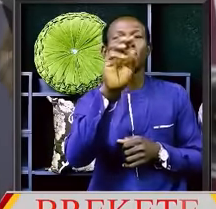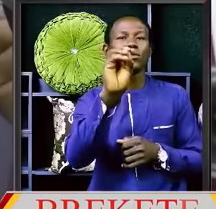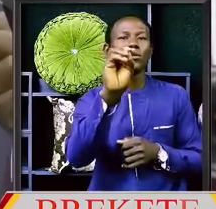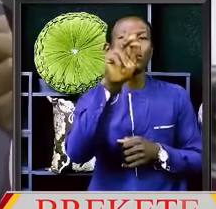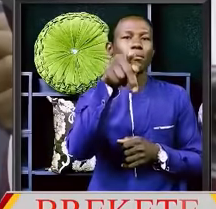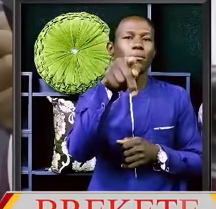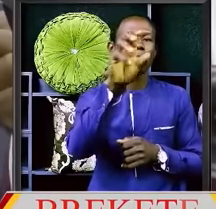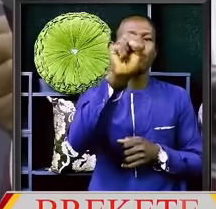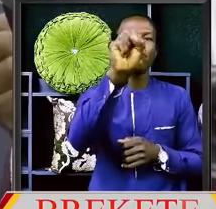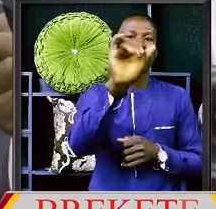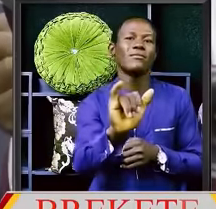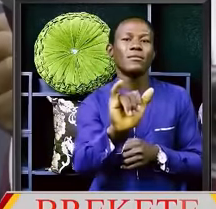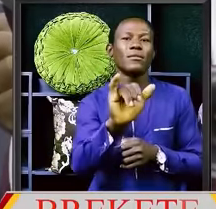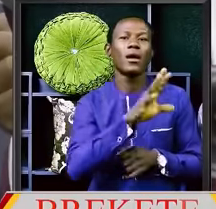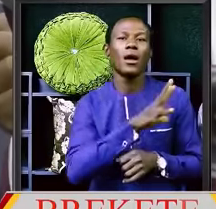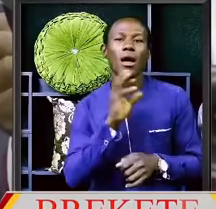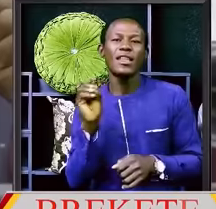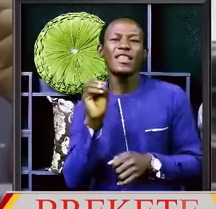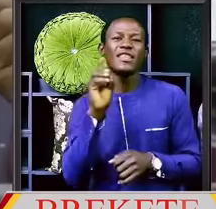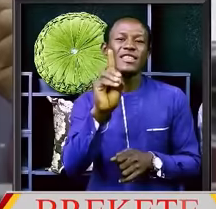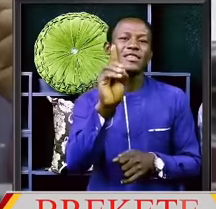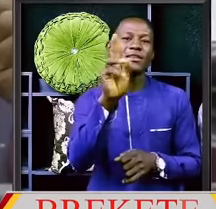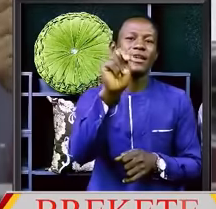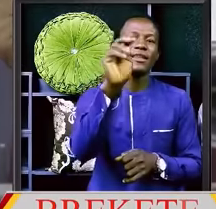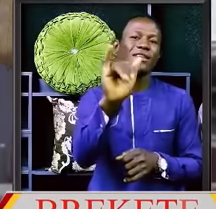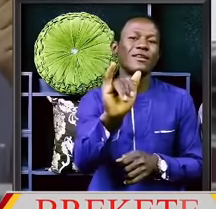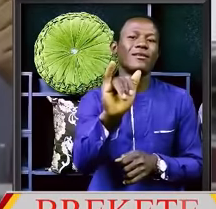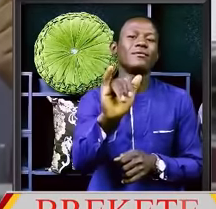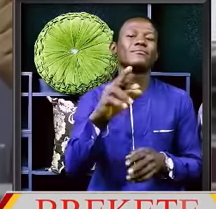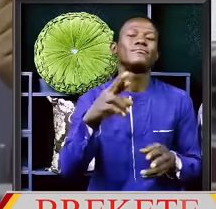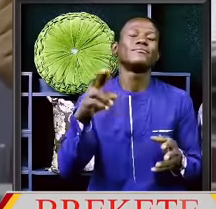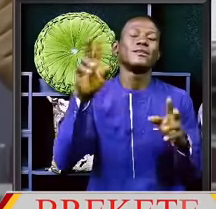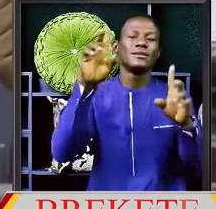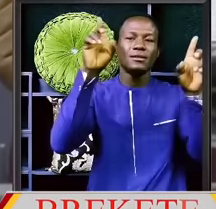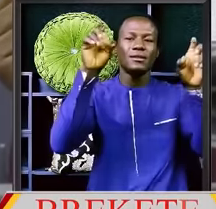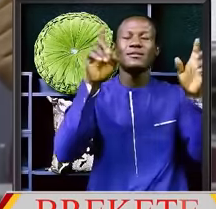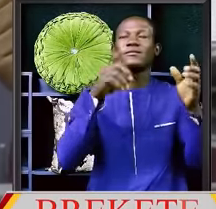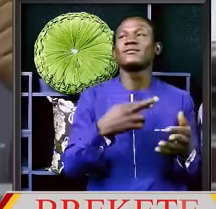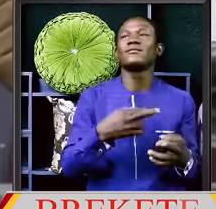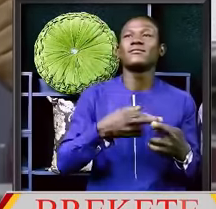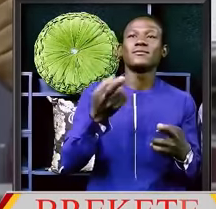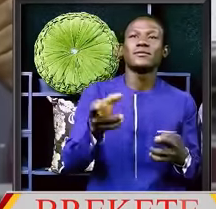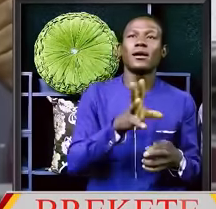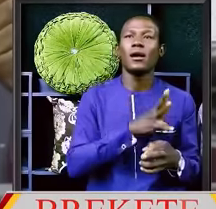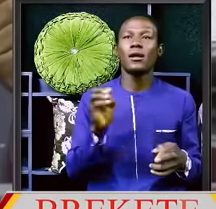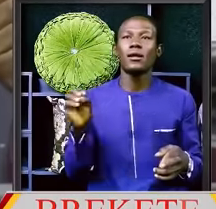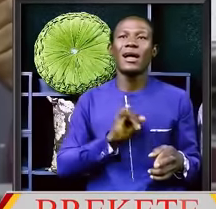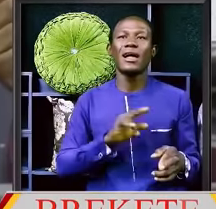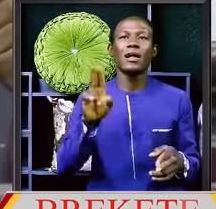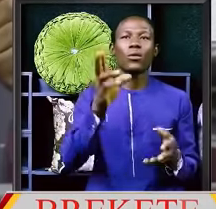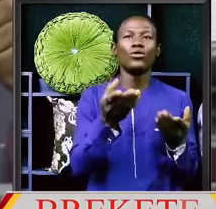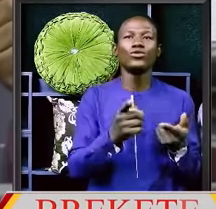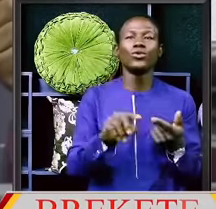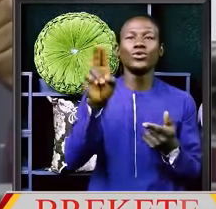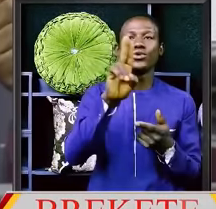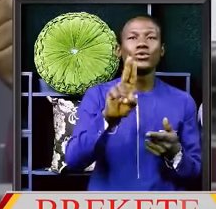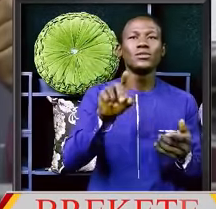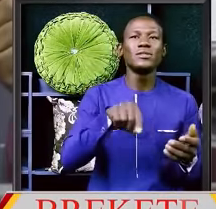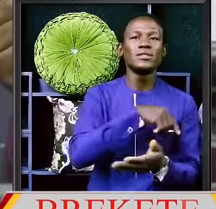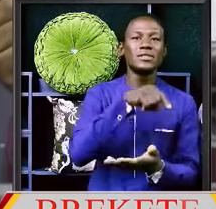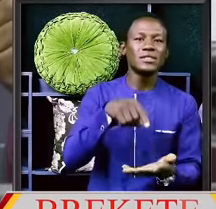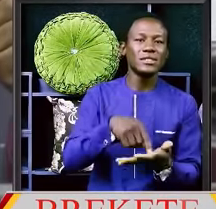want. Now that autopsy result and the DNA test result. And more than fear, because me suspect